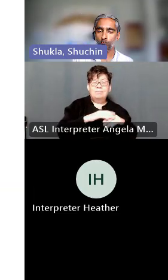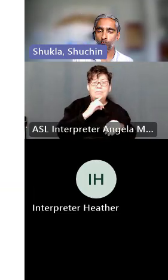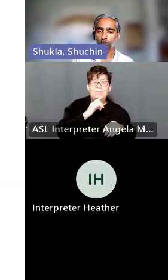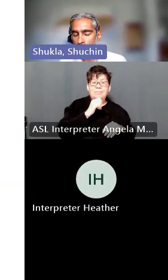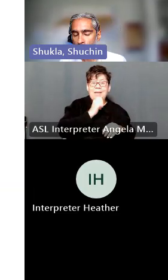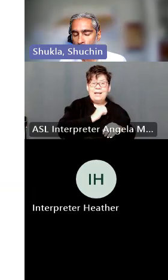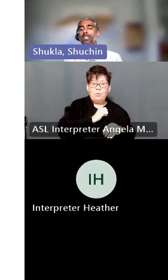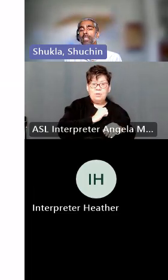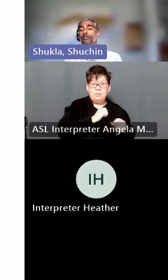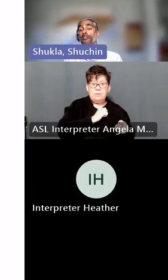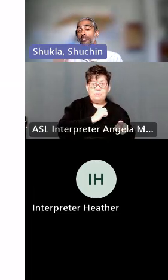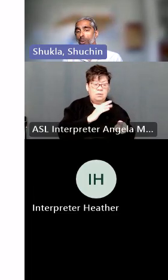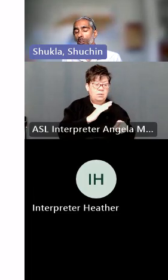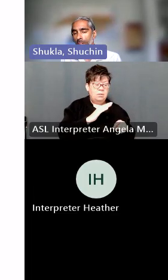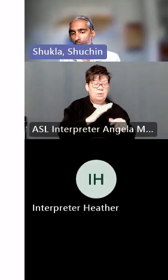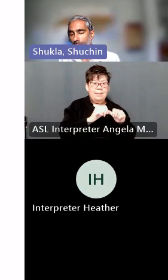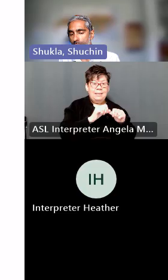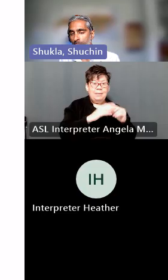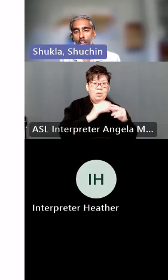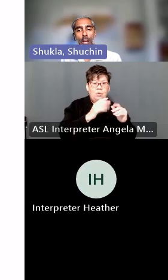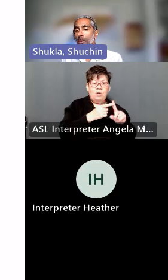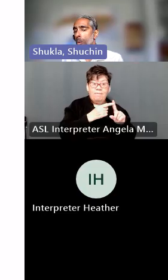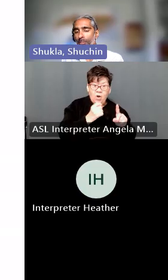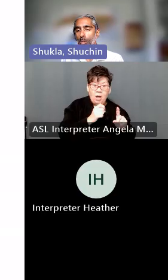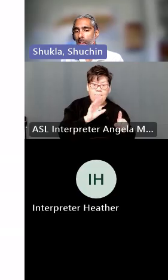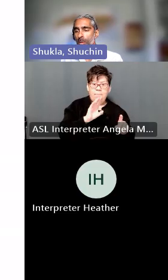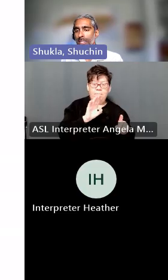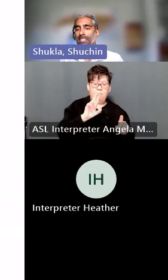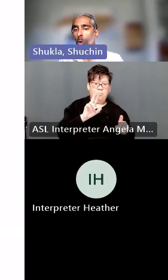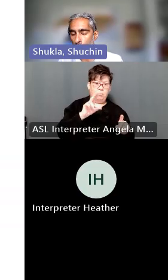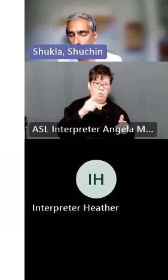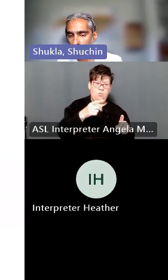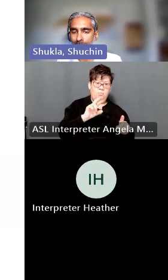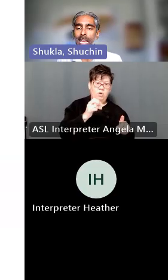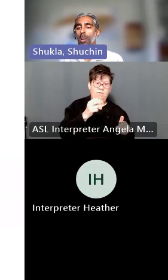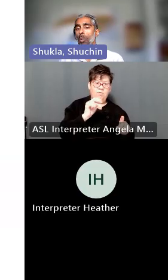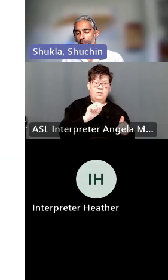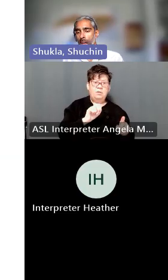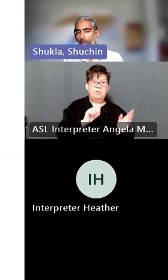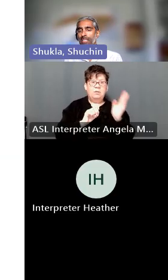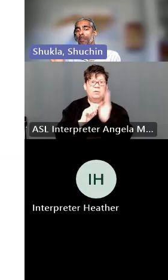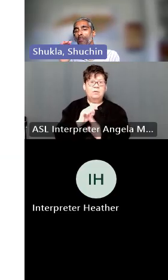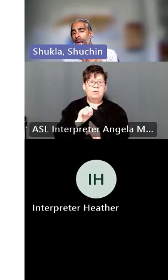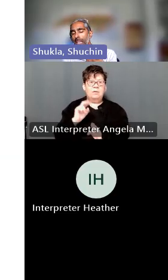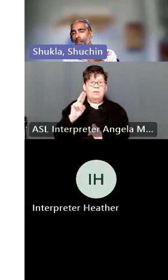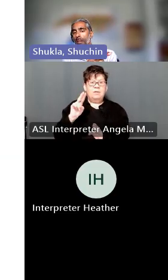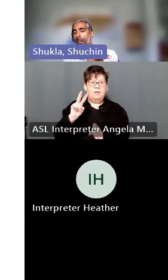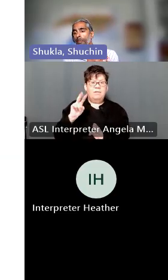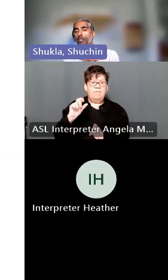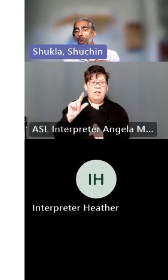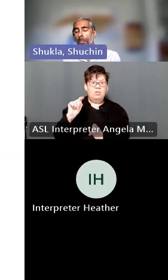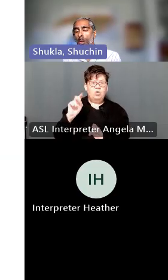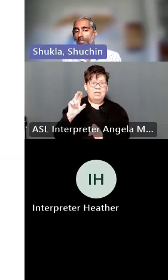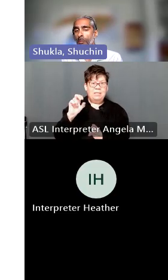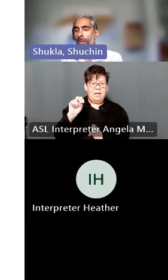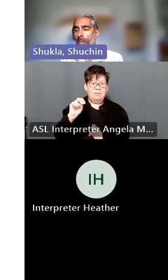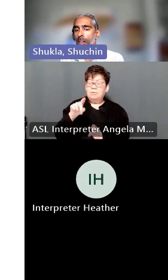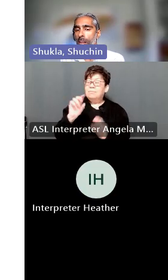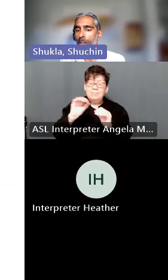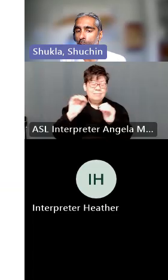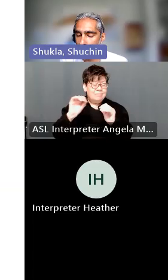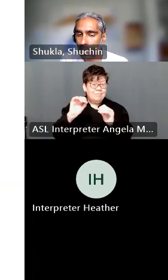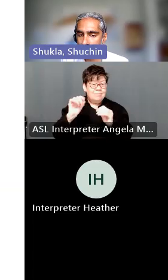buprenorphine or by the methadone. Whereas if you take the Vivitrol or naltrexone, you have no tolerance. That's the whole point. It's taking away your tolerance. It's blocking other